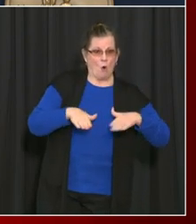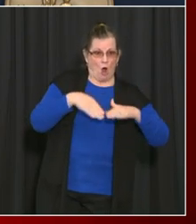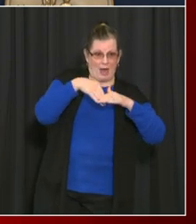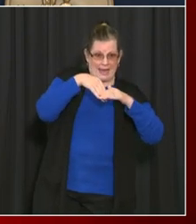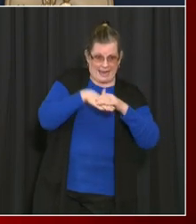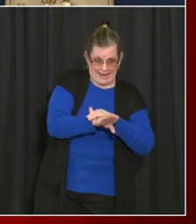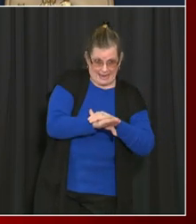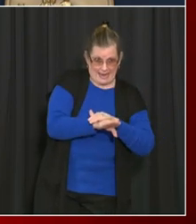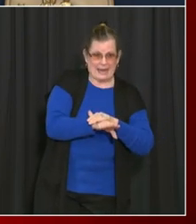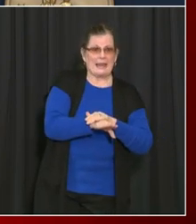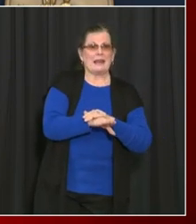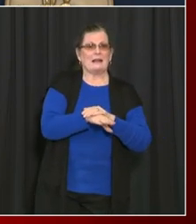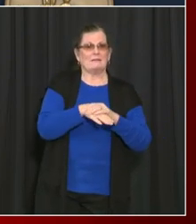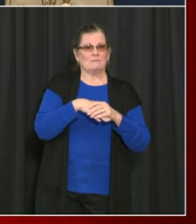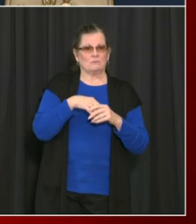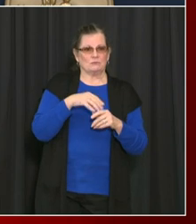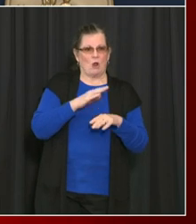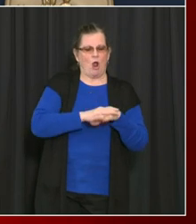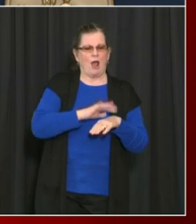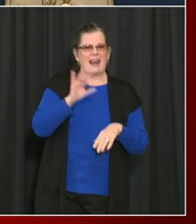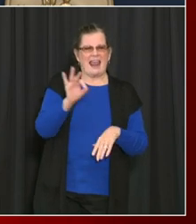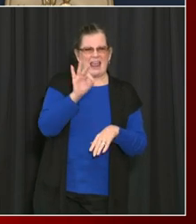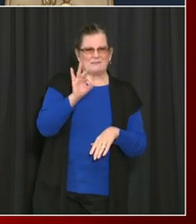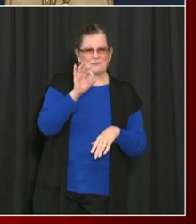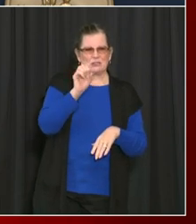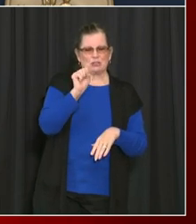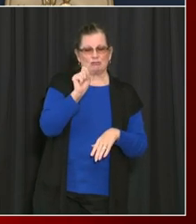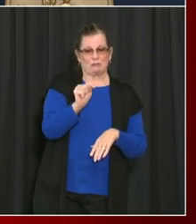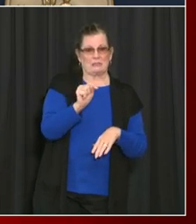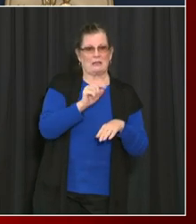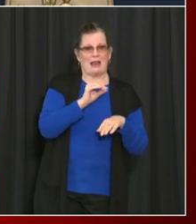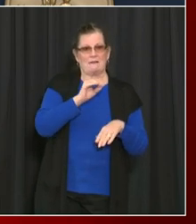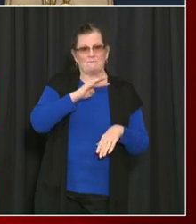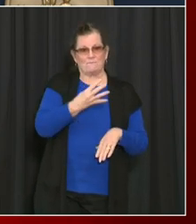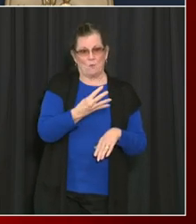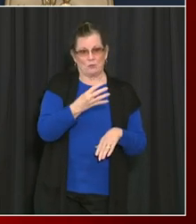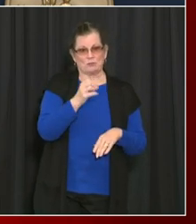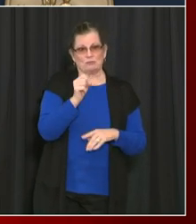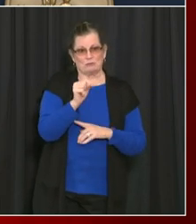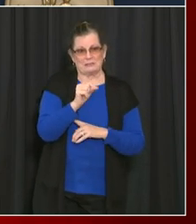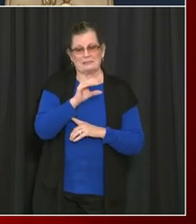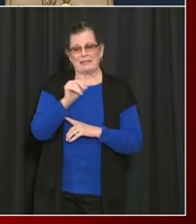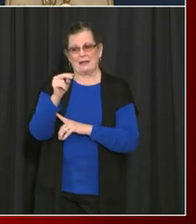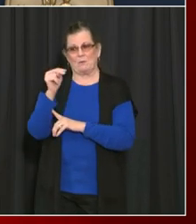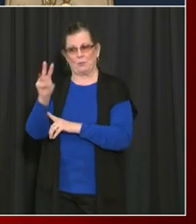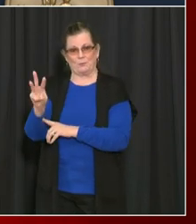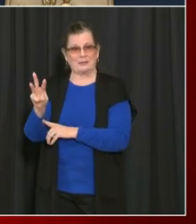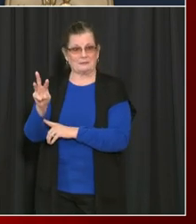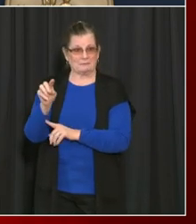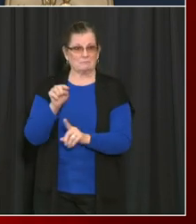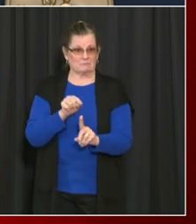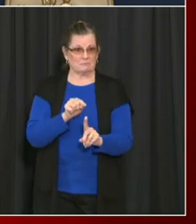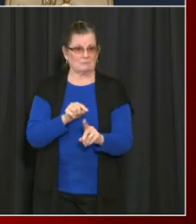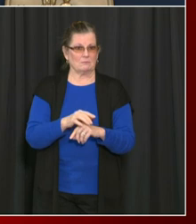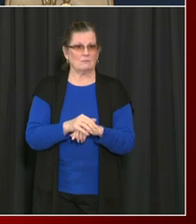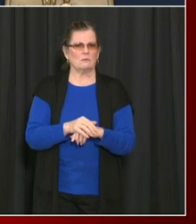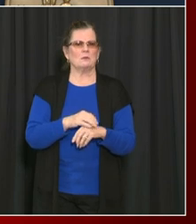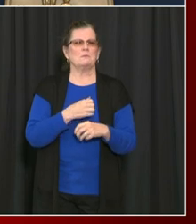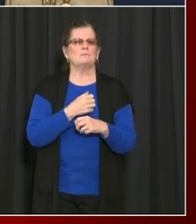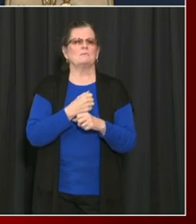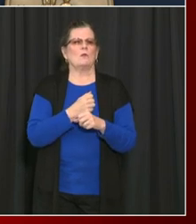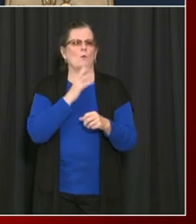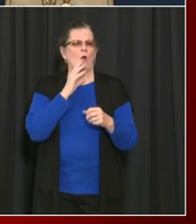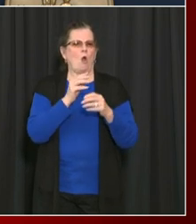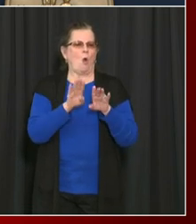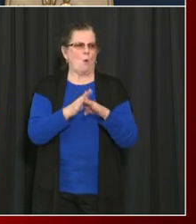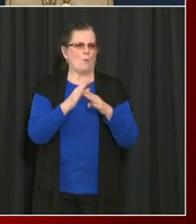Street between 4th and 5th Streets. I think we slightly adjusted the location. It will be open on Monday on